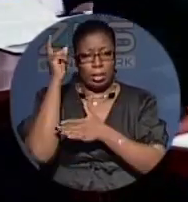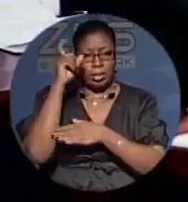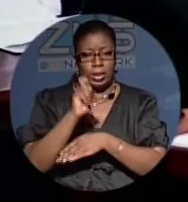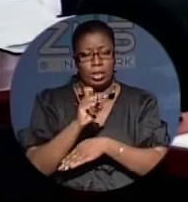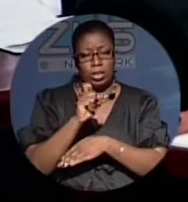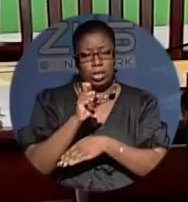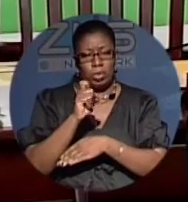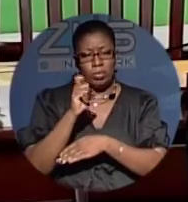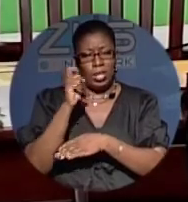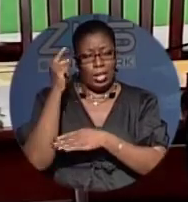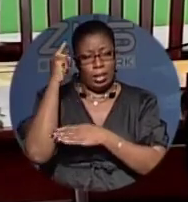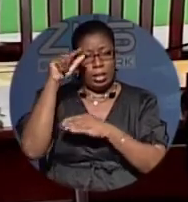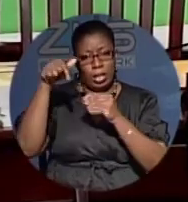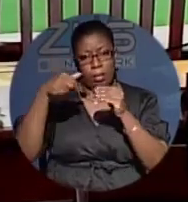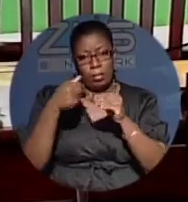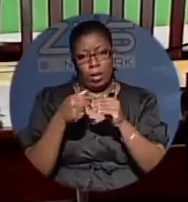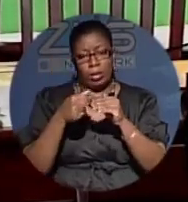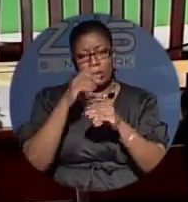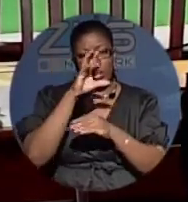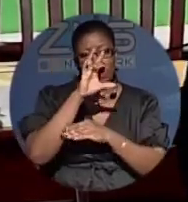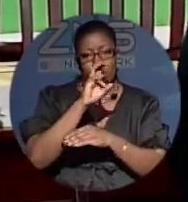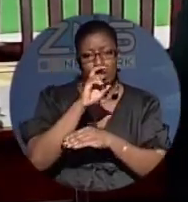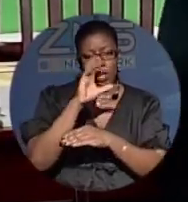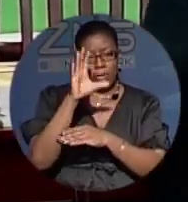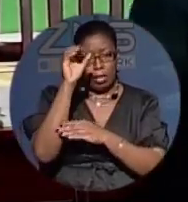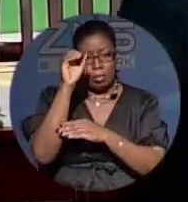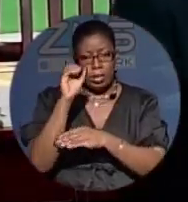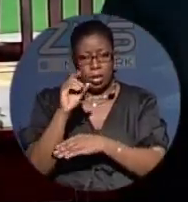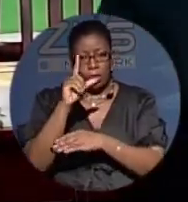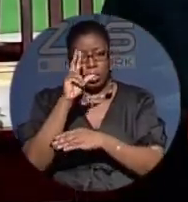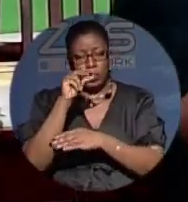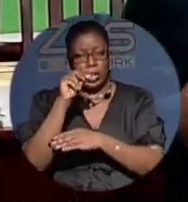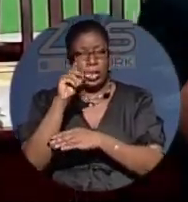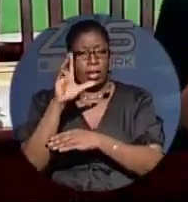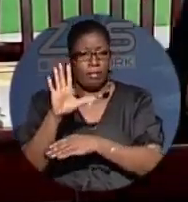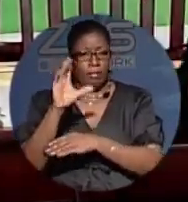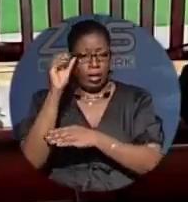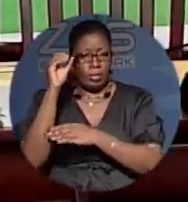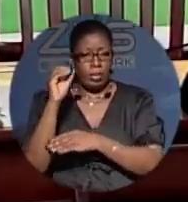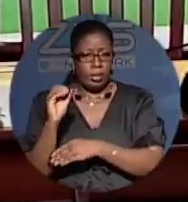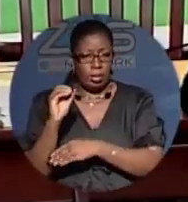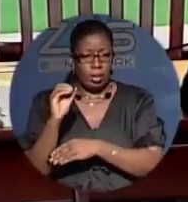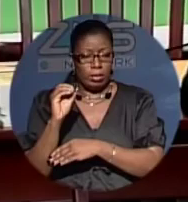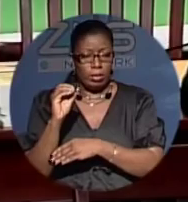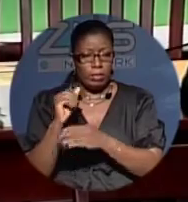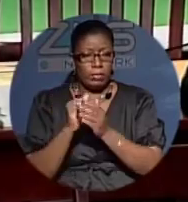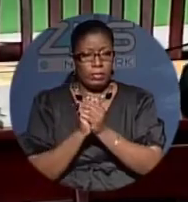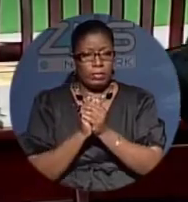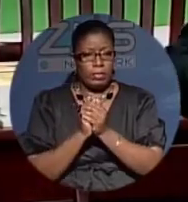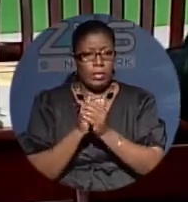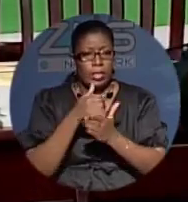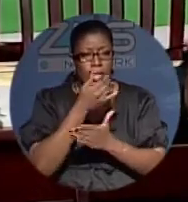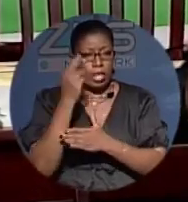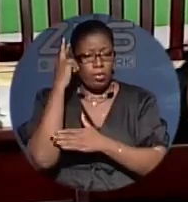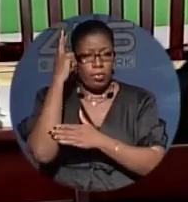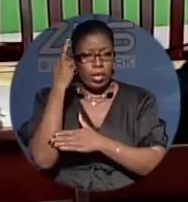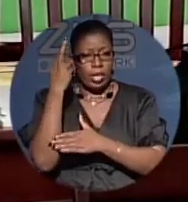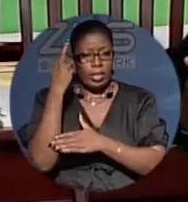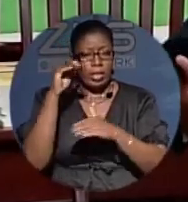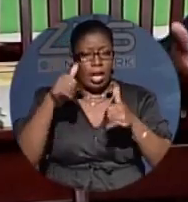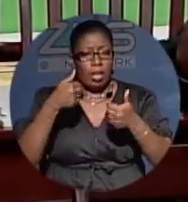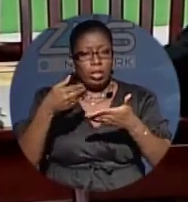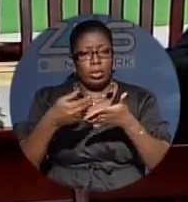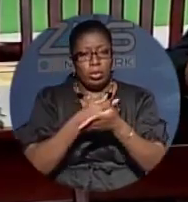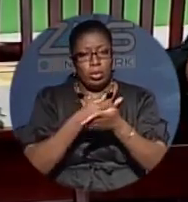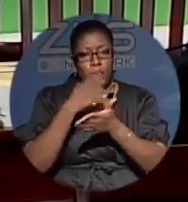75-25% fine, while former Tourism Minister and the Member of Parliament for West End and Bimini, Obi Wolshcombe, realized how the new bill will enhance our